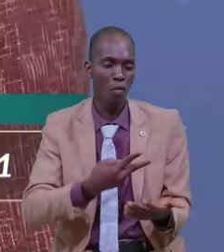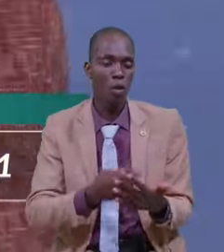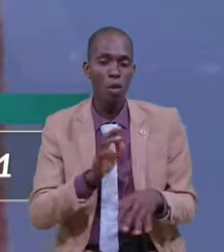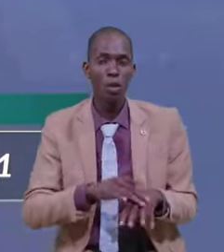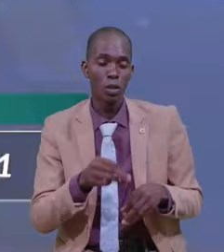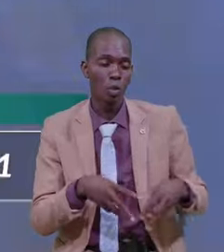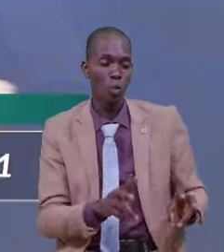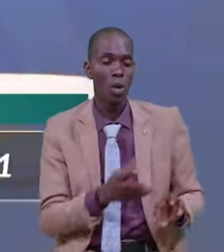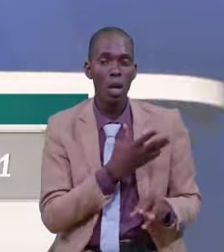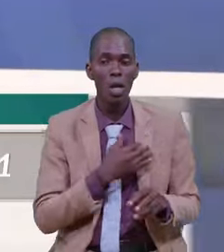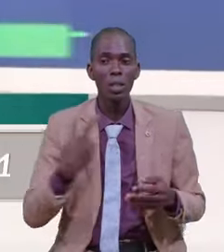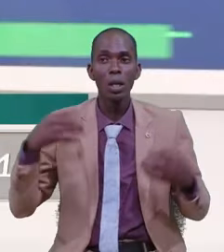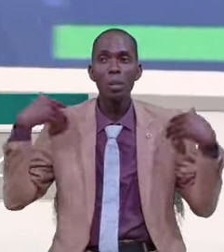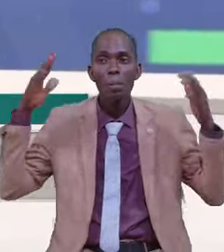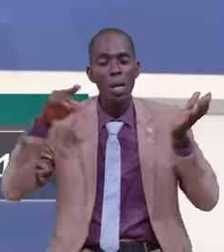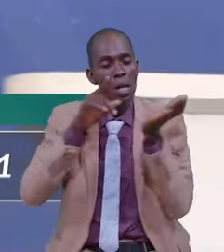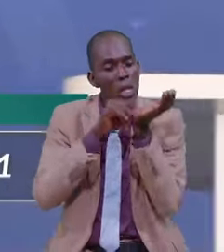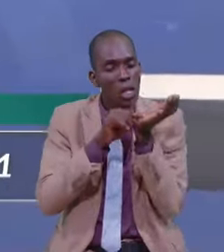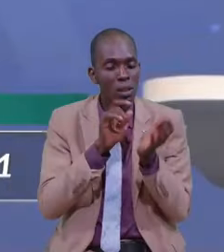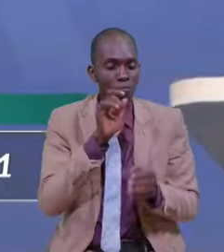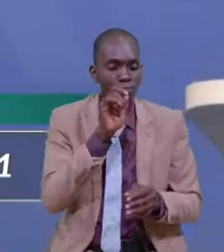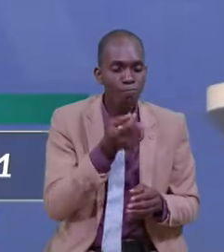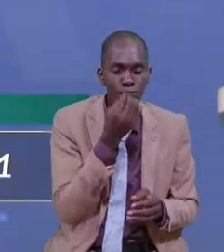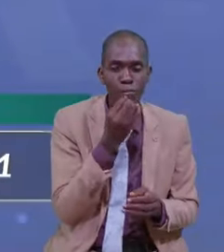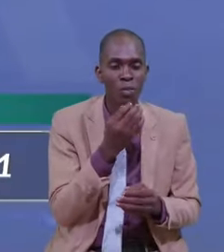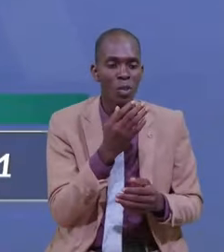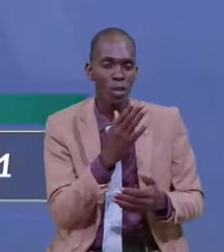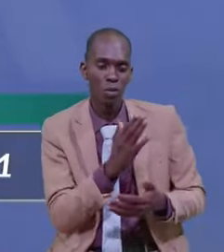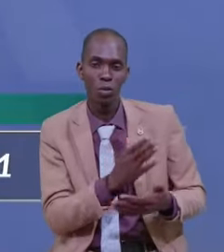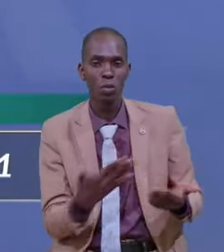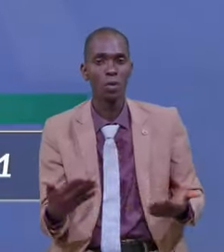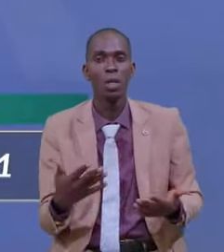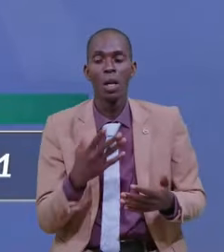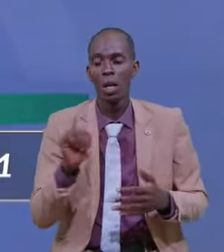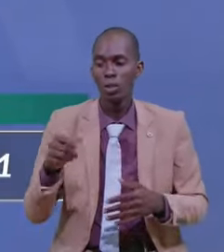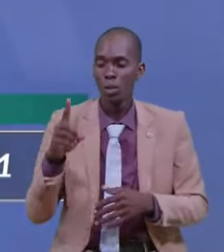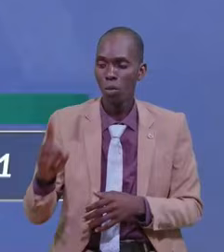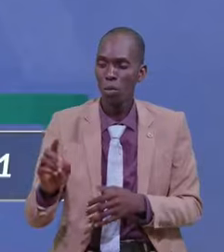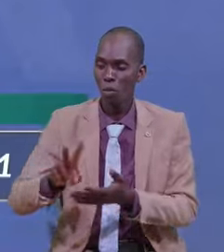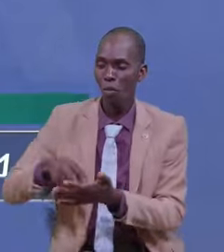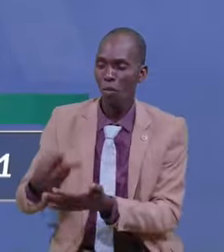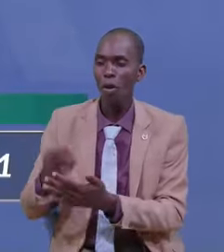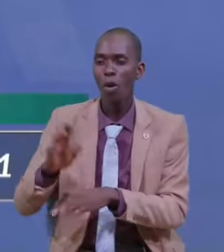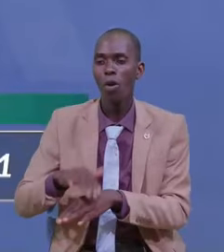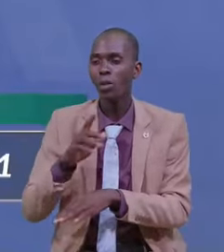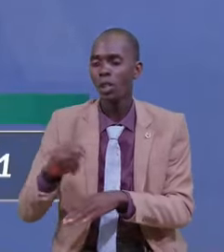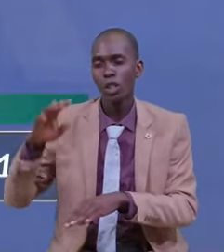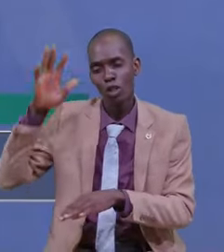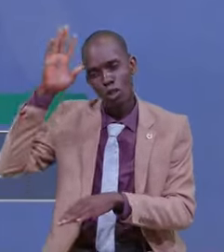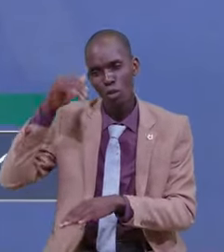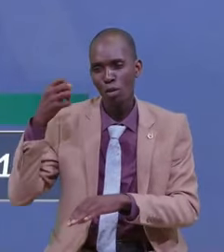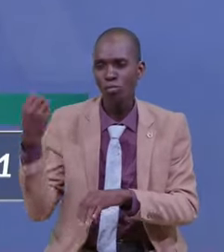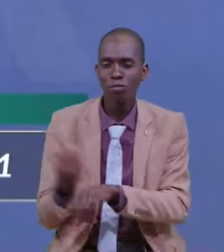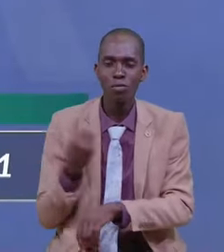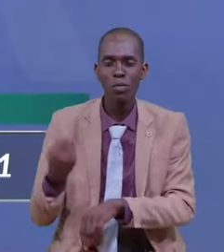came and picked up everything, and the next one, it fell on rocky ground, and it didn't have depth